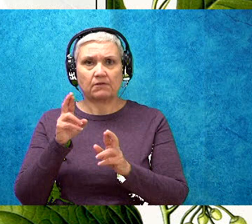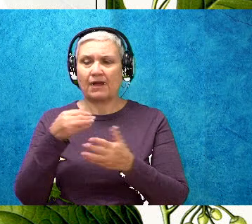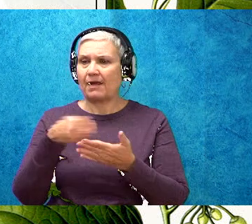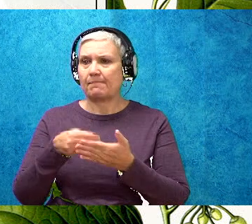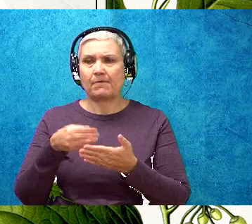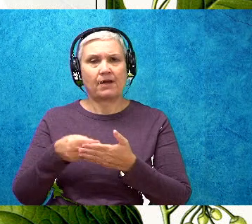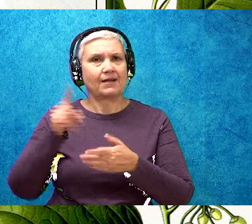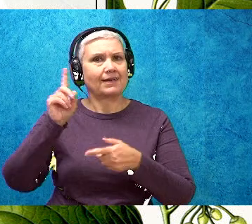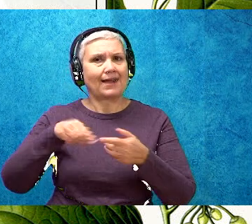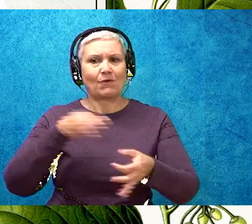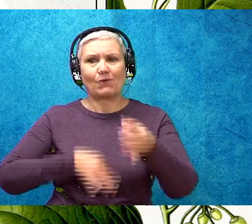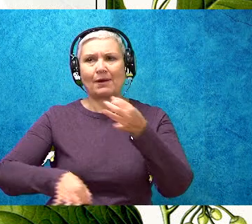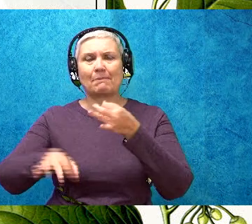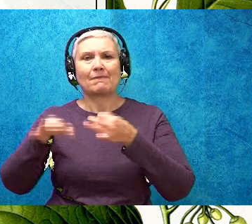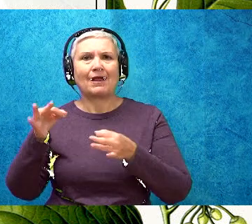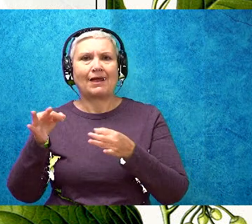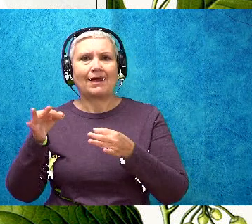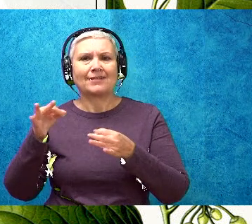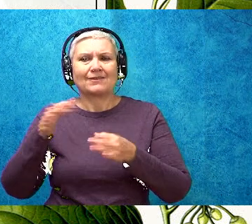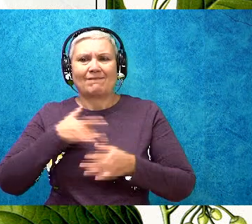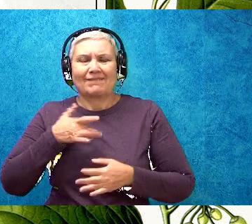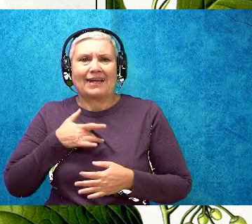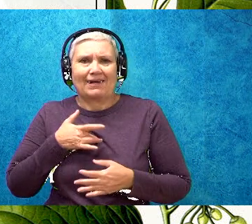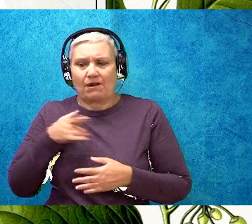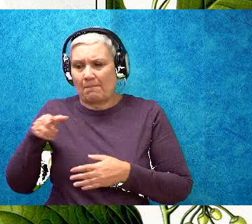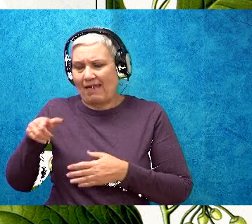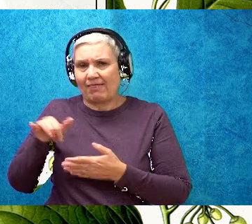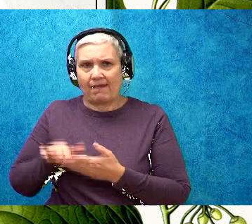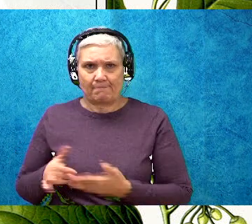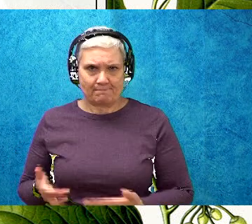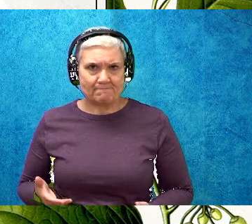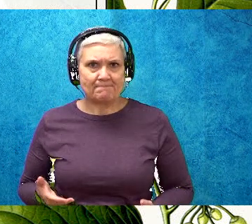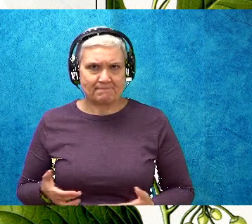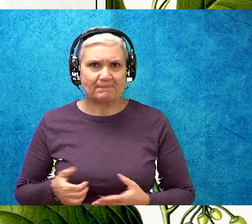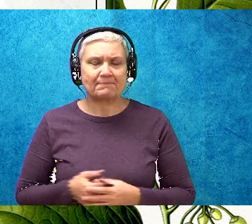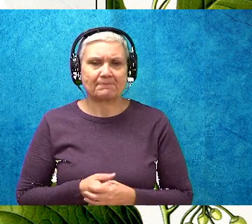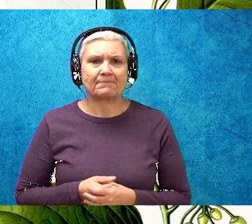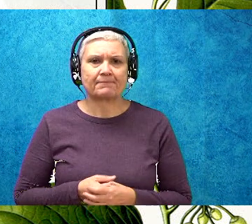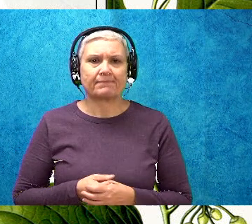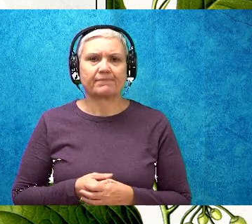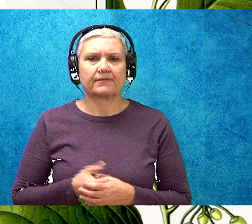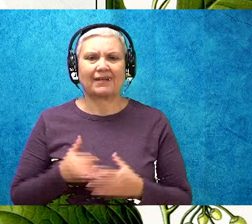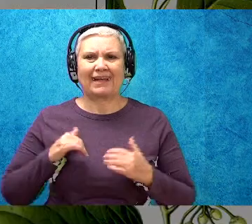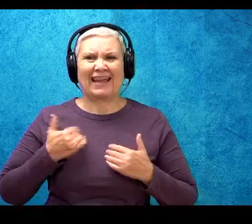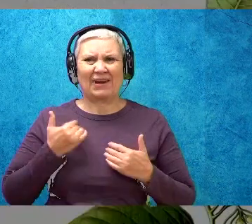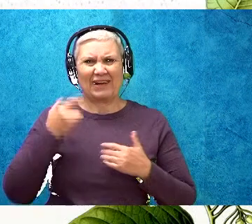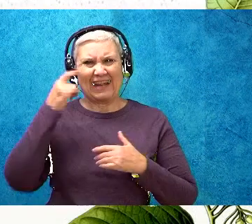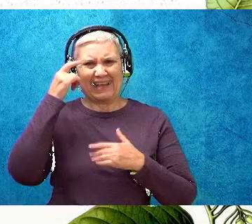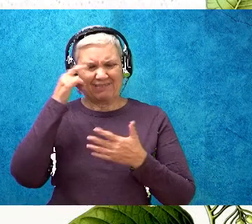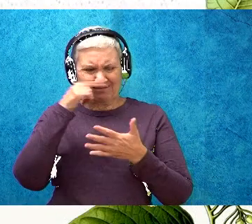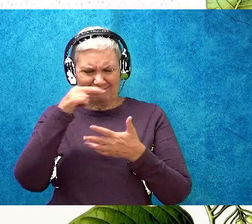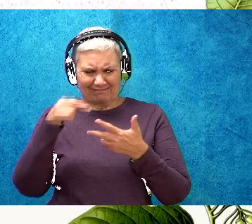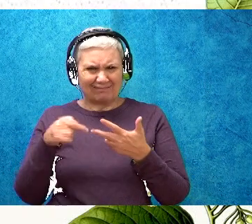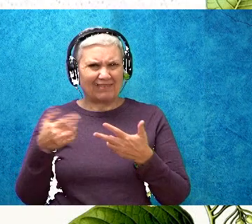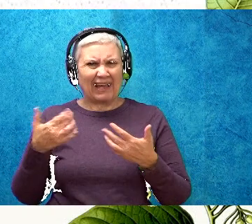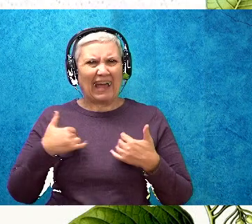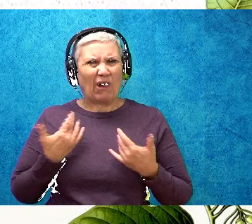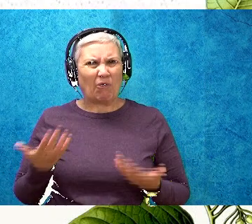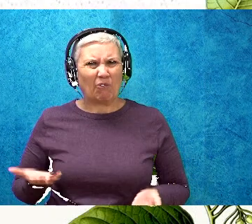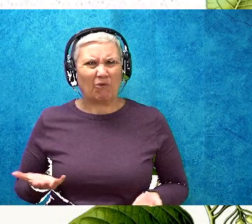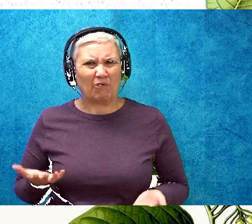the sentimental value. All right? So, again, how did I come up with this?